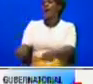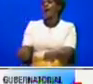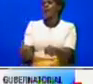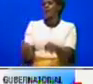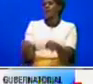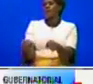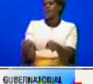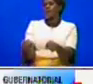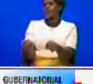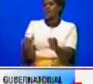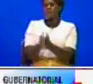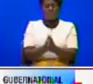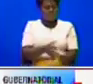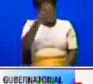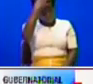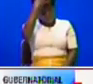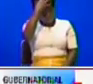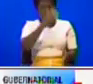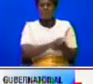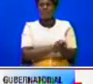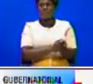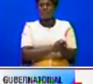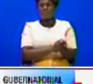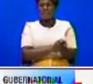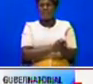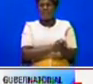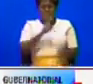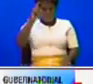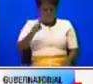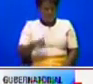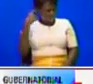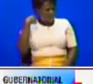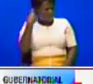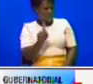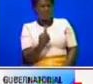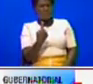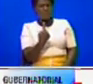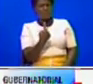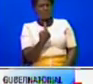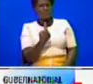we know about these things. Mr. Miguna, then I'll come back. No, I have to. Number one,